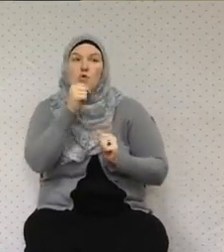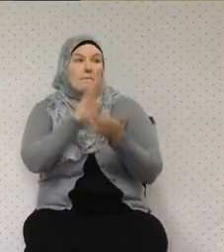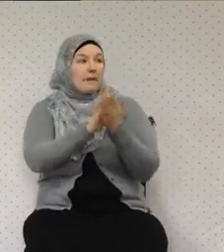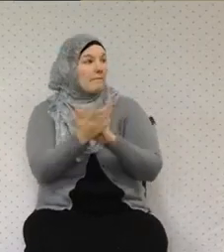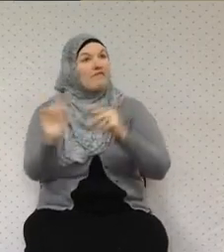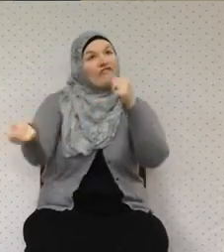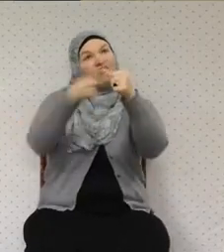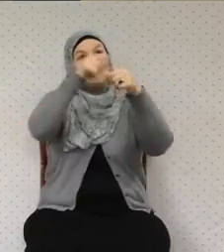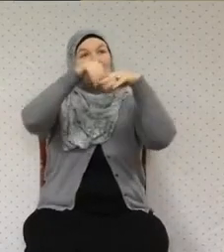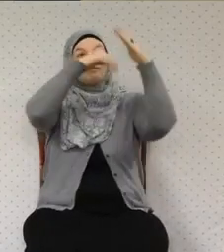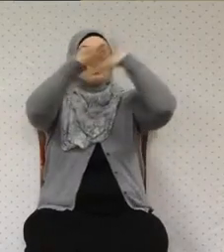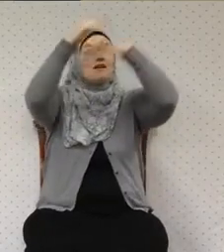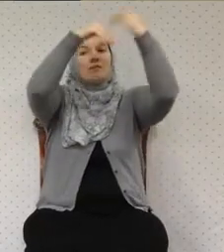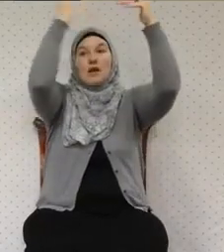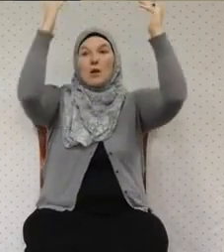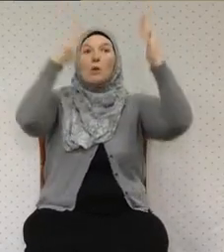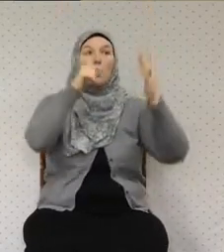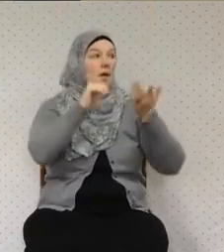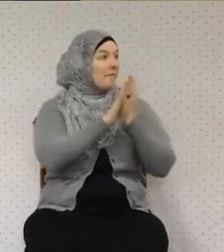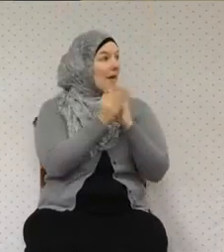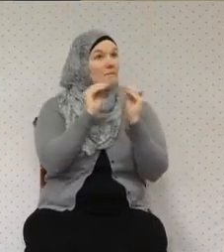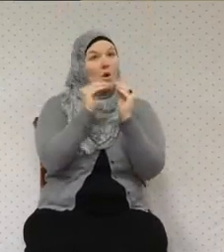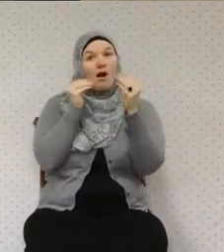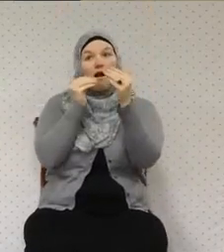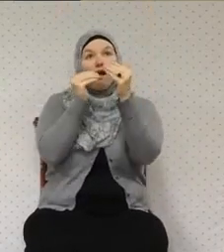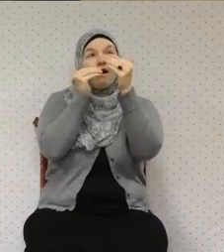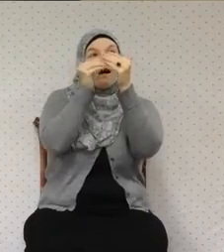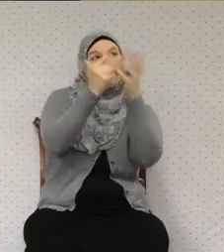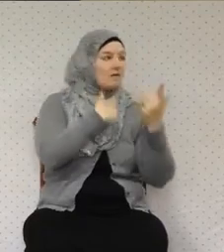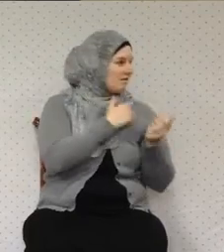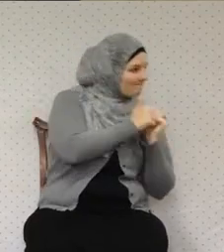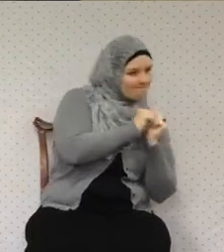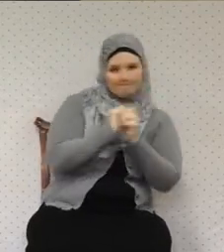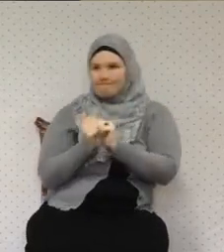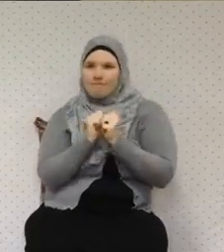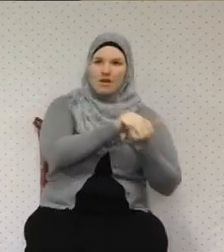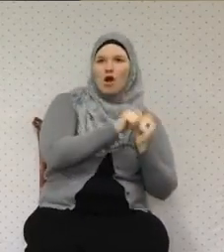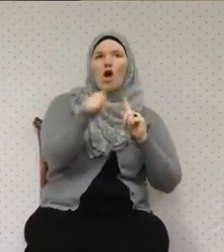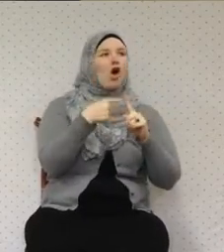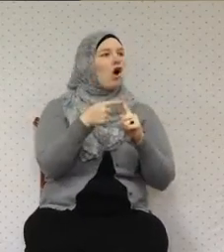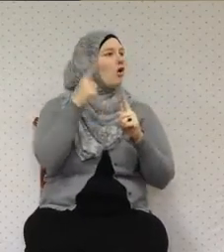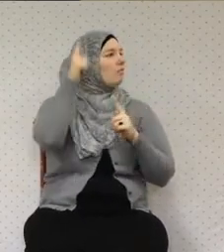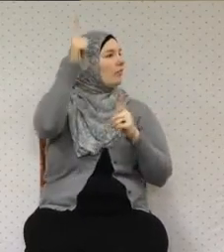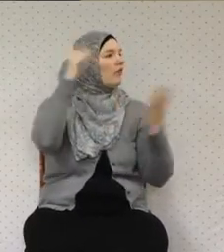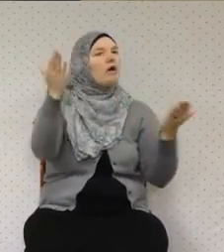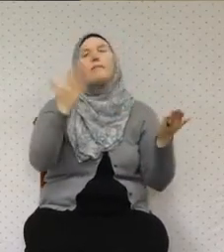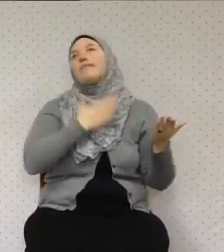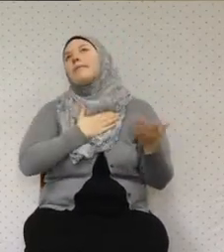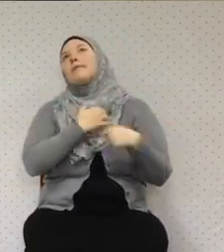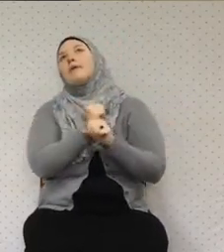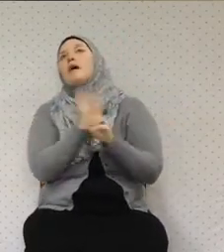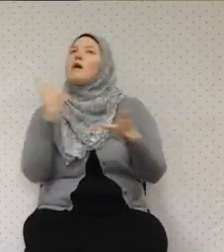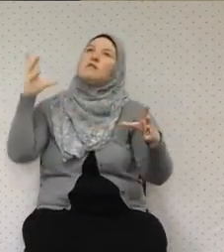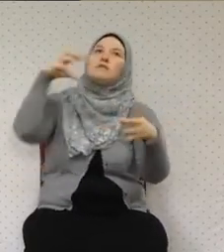getting first into paradise, who's getting closer to the Prophet sallallahu alaihi wasallam, as we all pray and say, oh Allah, make